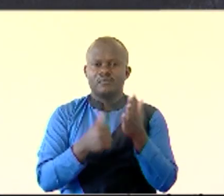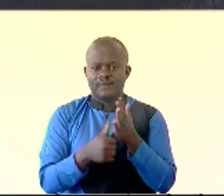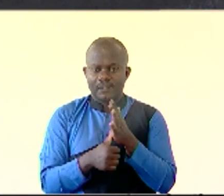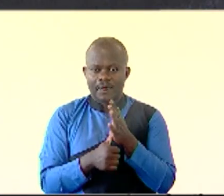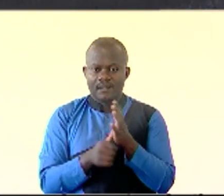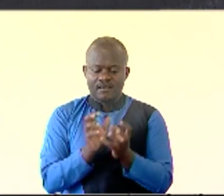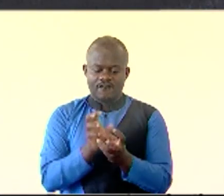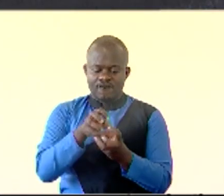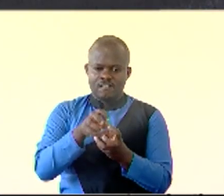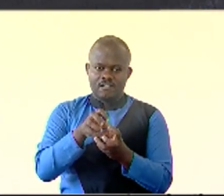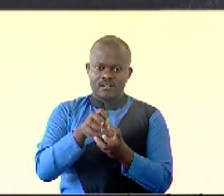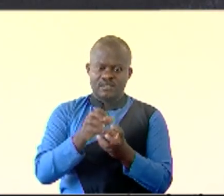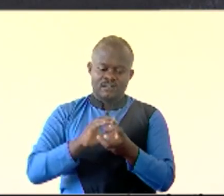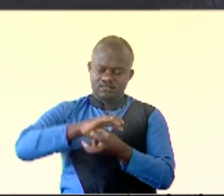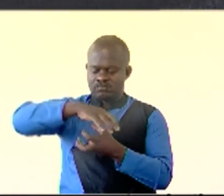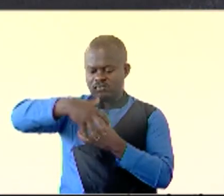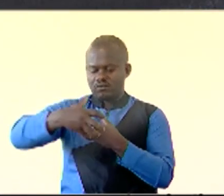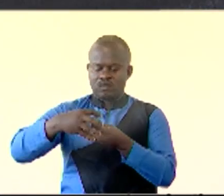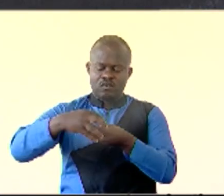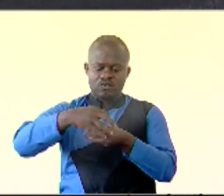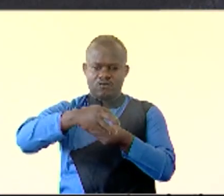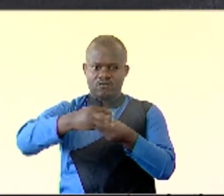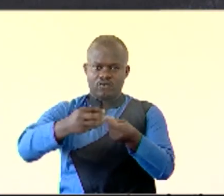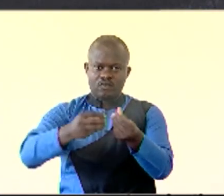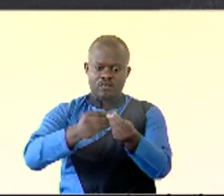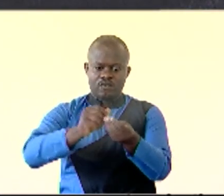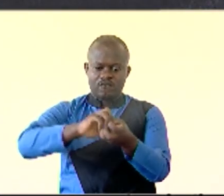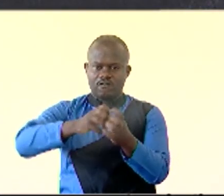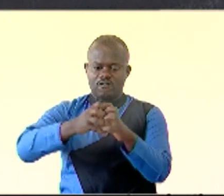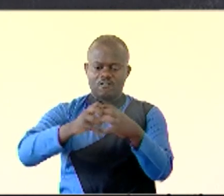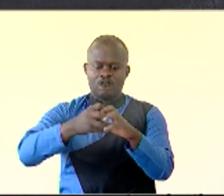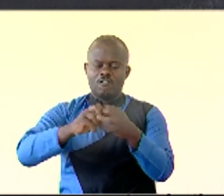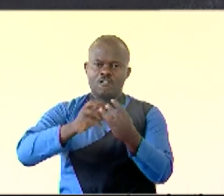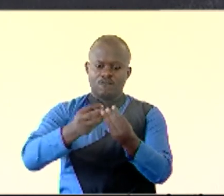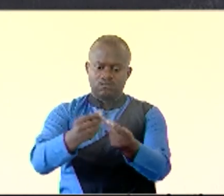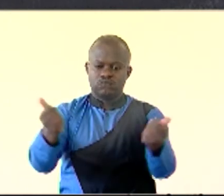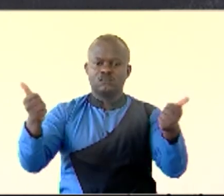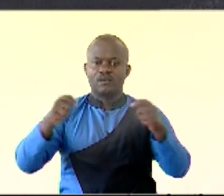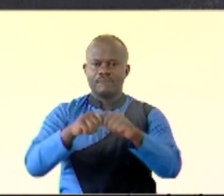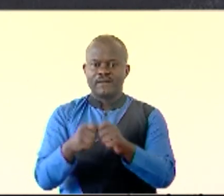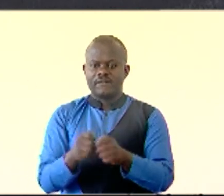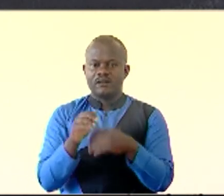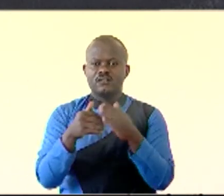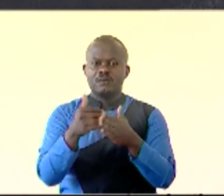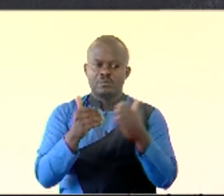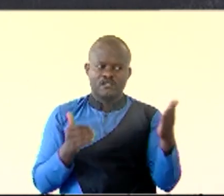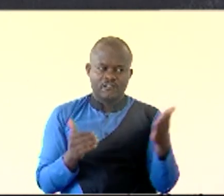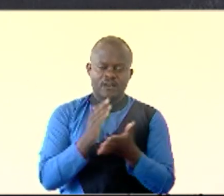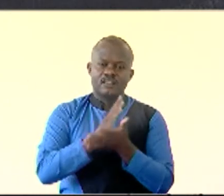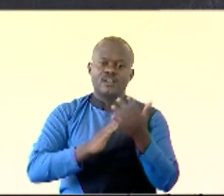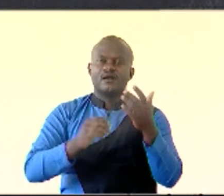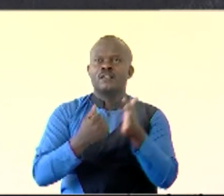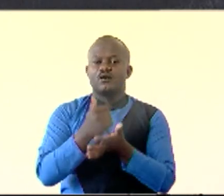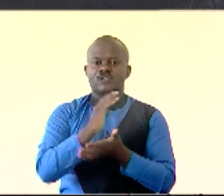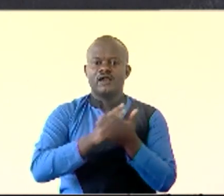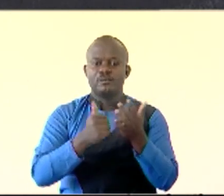them, they surround them, and after they produce some enzymes, they destroy the pathogens before they can cause a harm to the